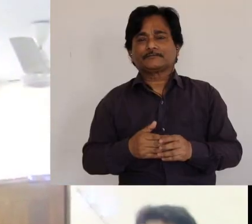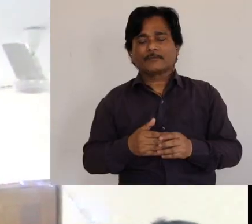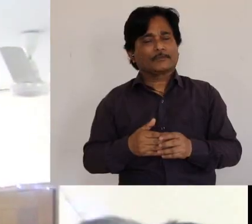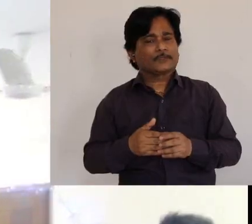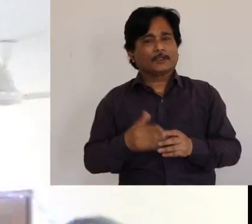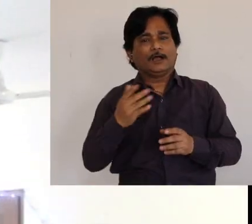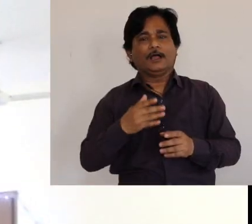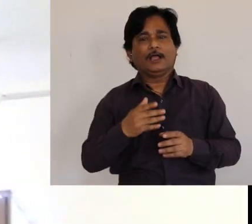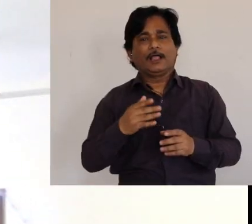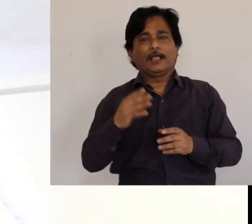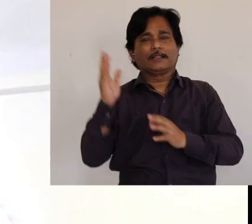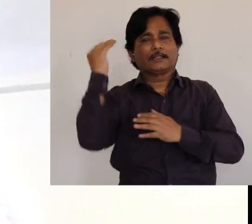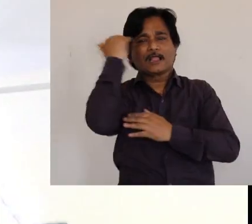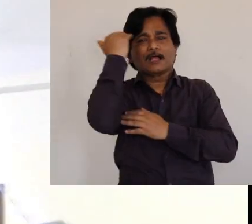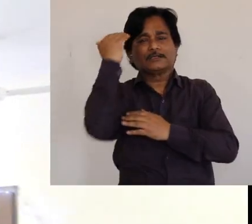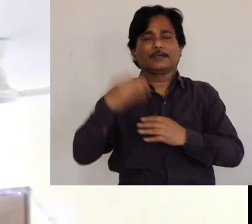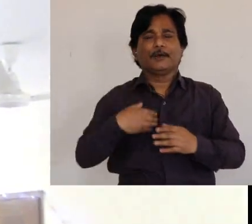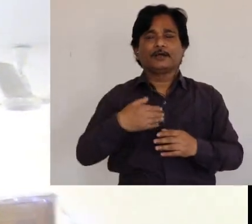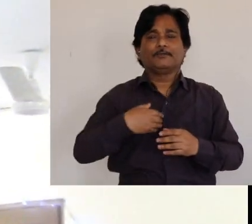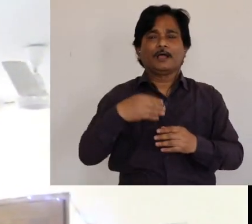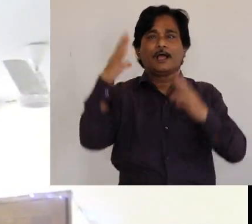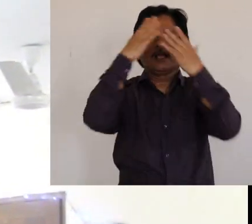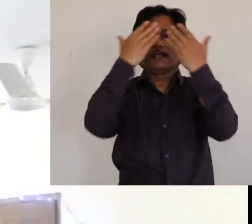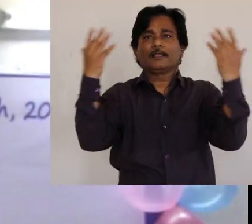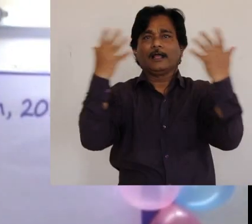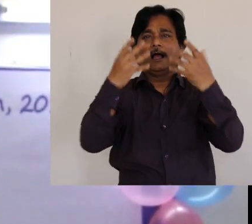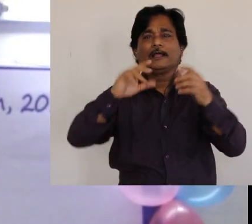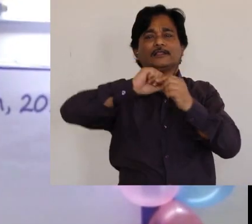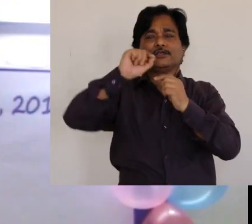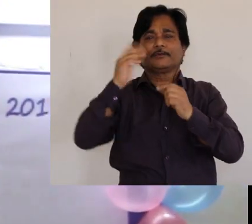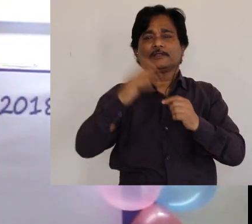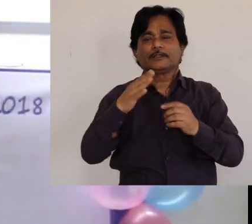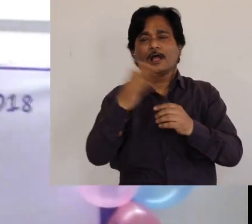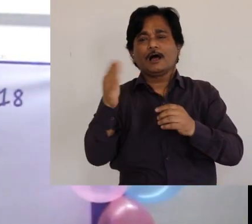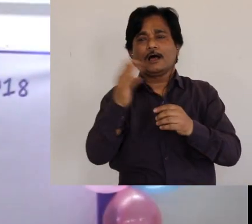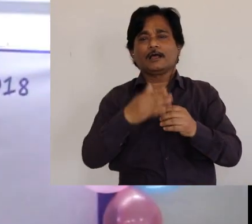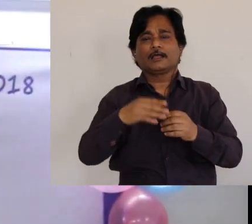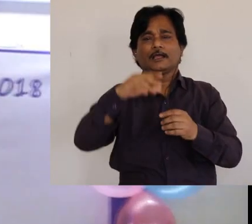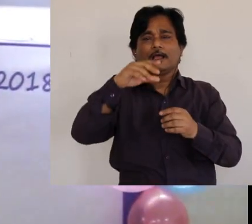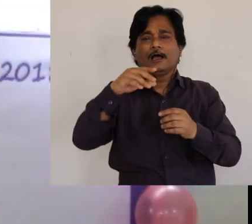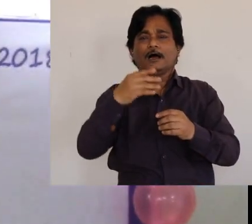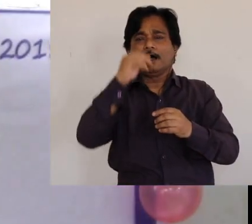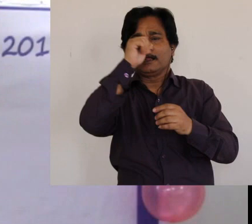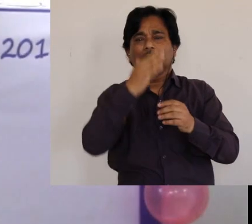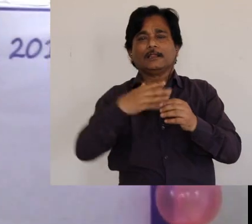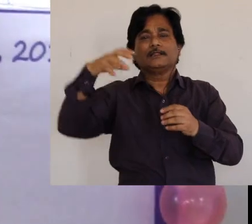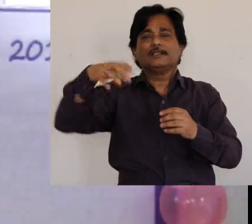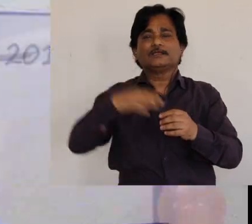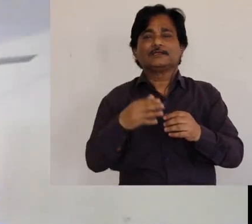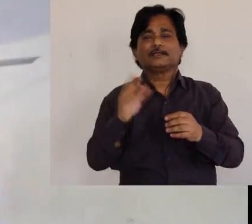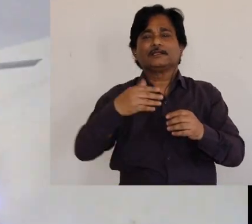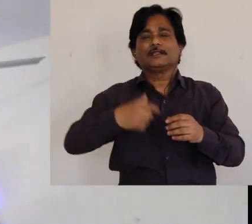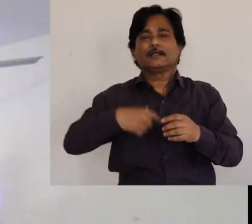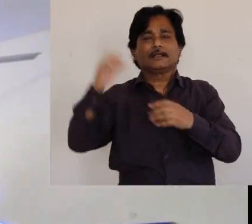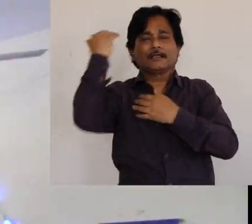A cultural program was organized on the evening of the 3rd day, where participants from different countries performed representing their culture. A